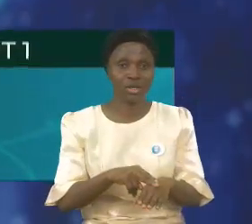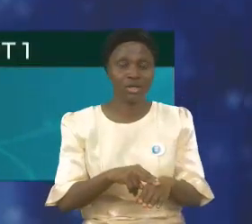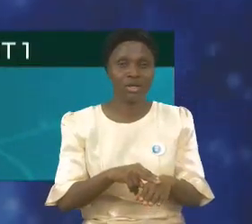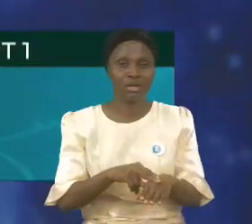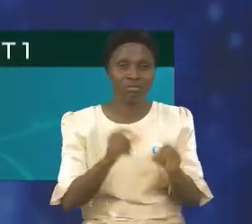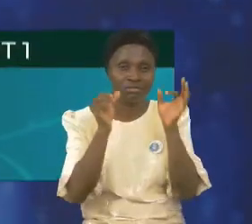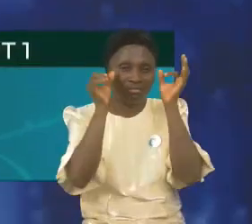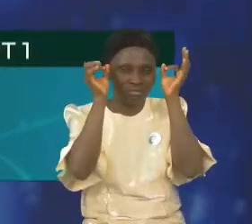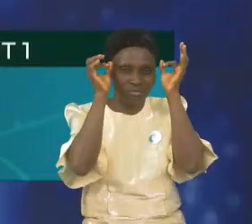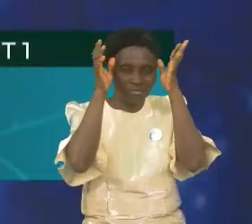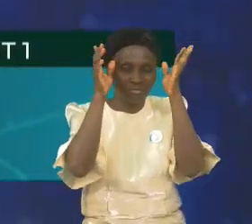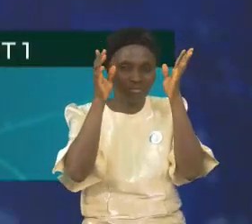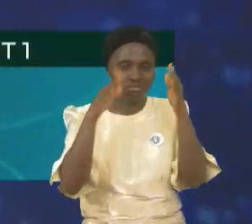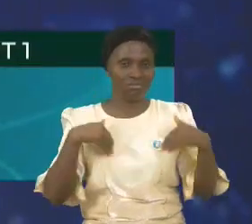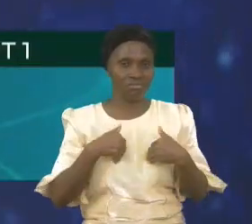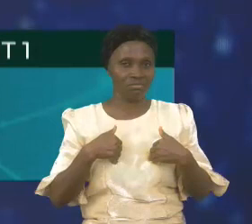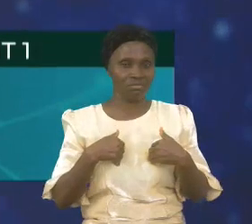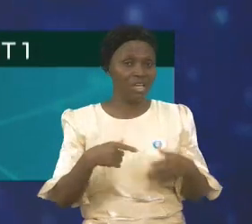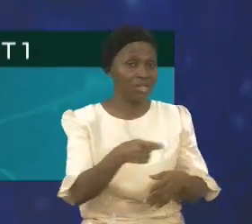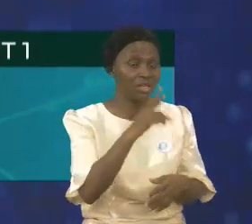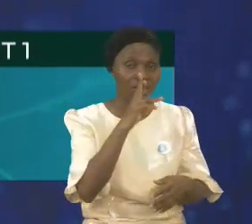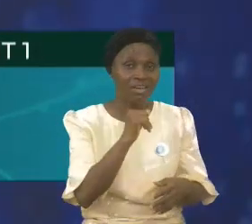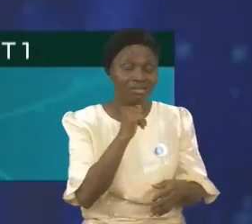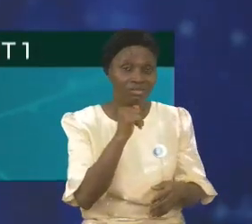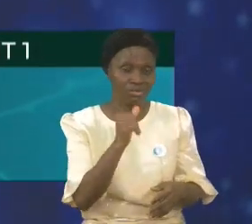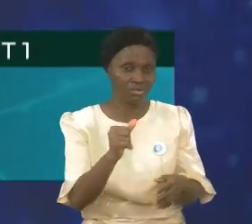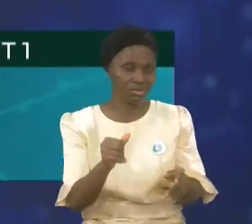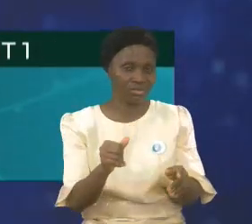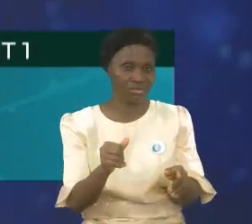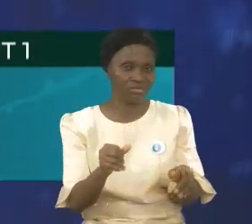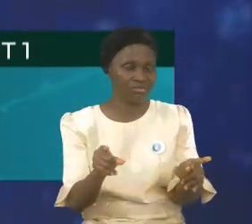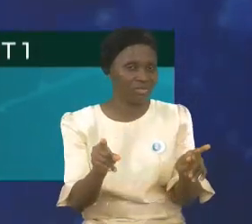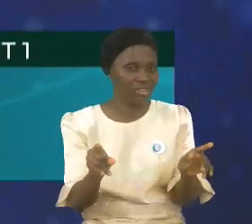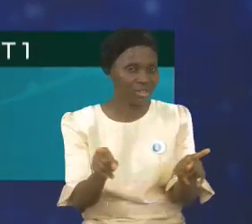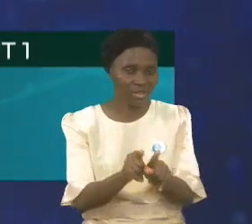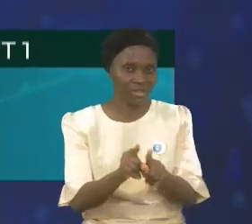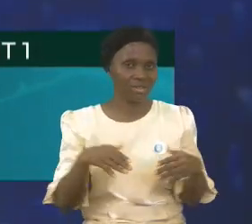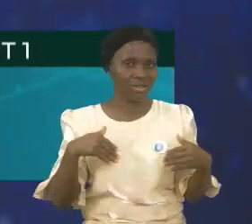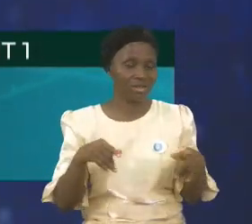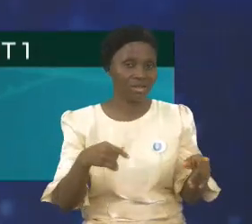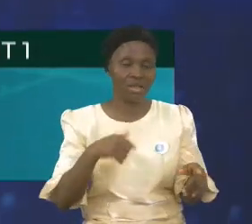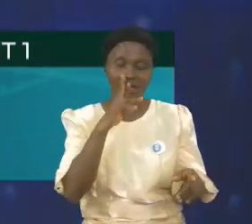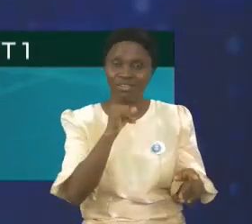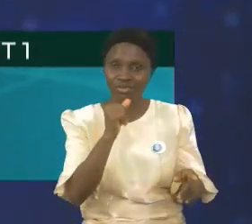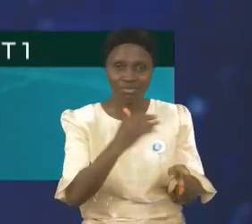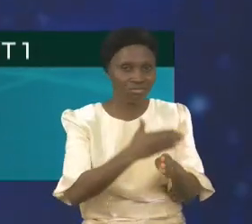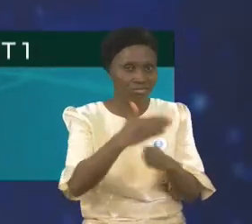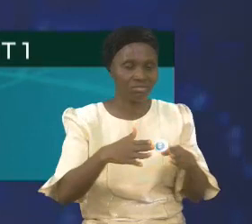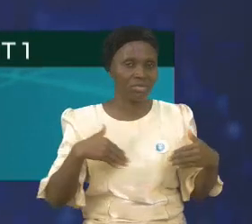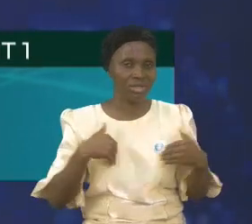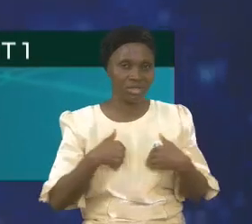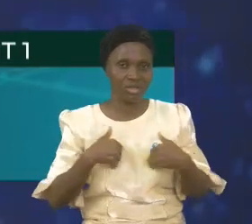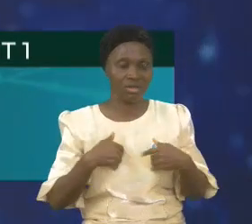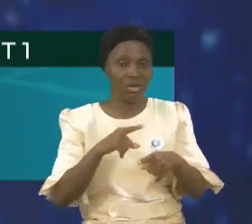really animals, but they're as natural brute beasts. In their disposition, in their depravity, in